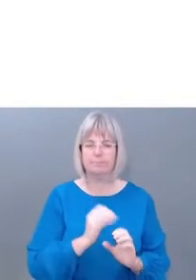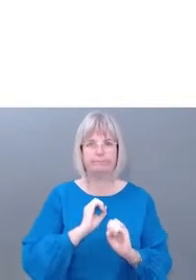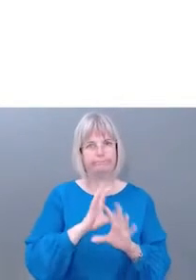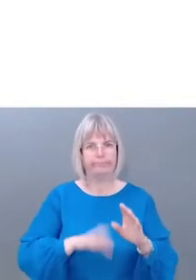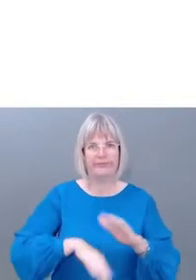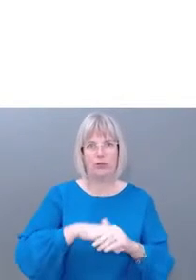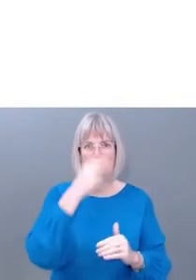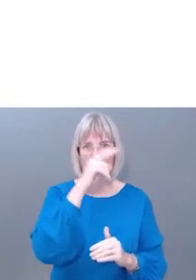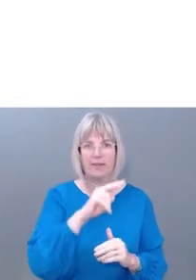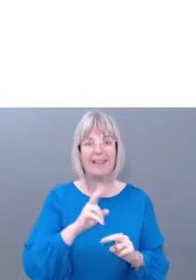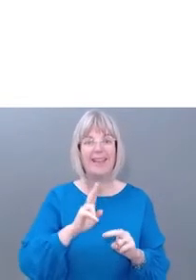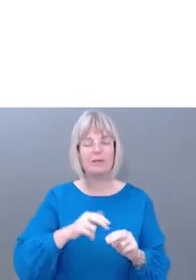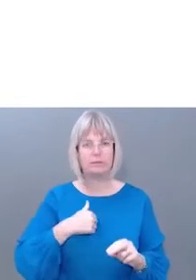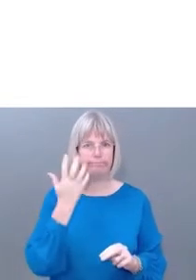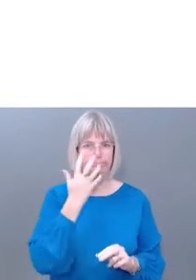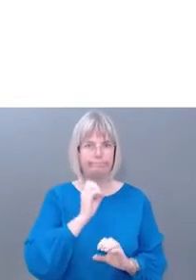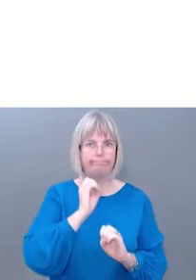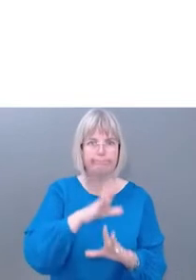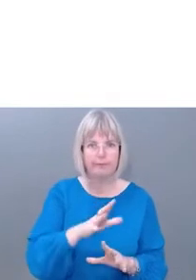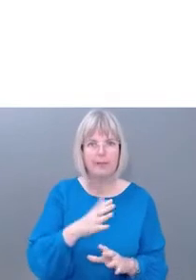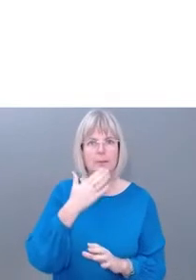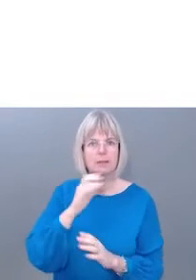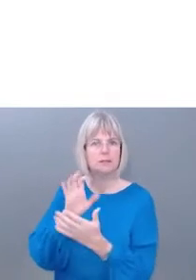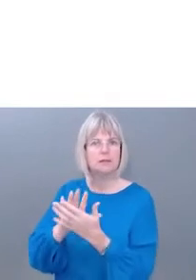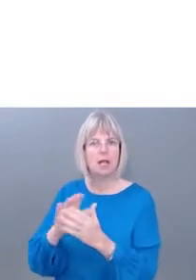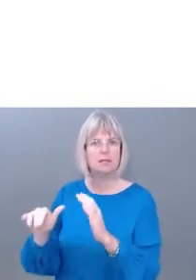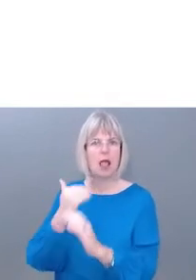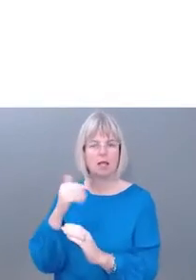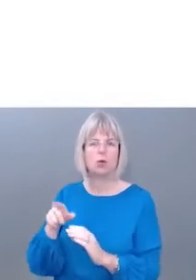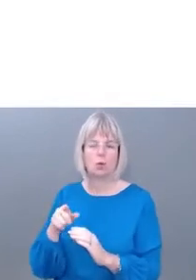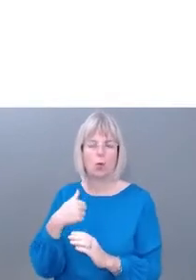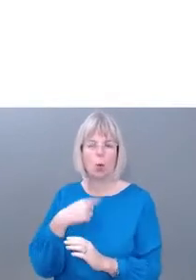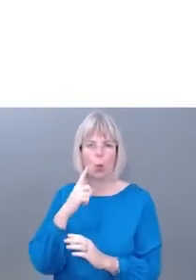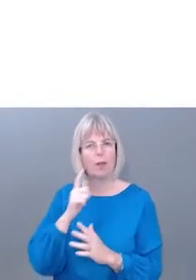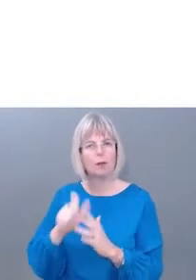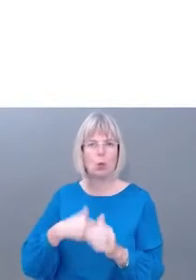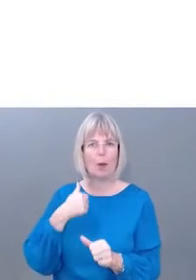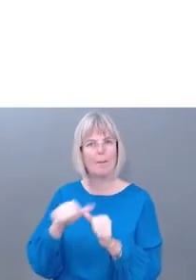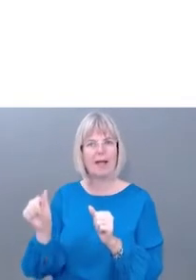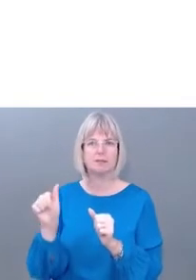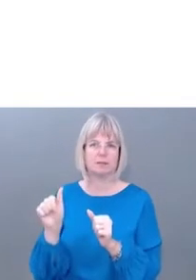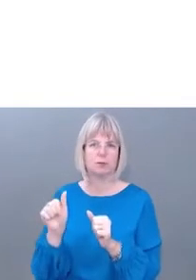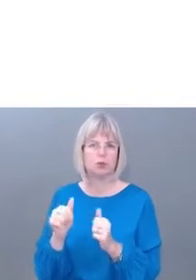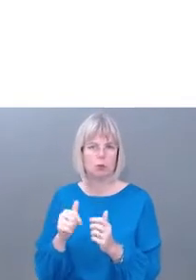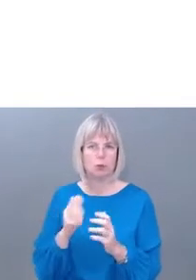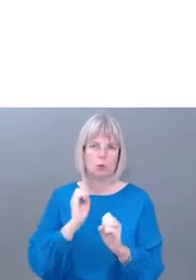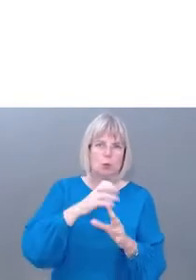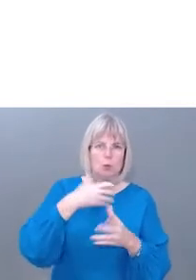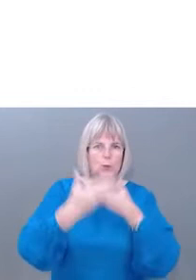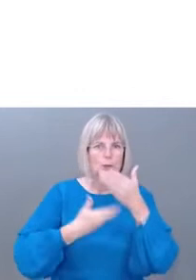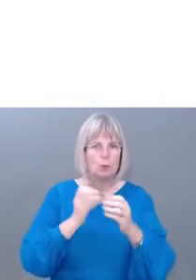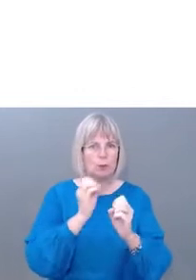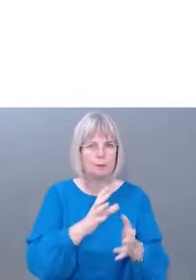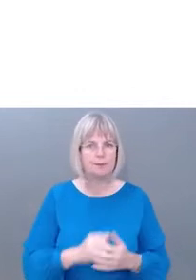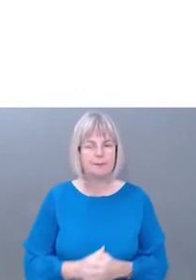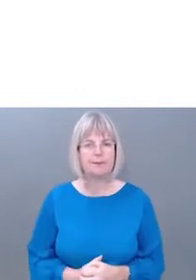please just pop that in the Slido. We'll do our best then to demystify. So as people, I guess, will know, the